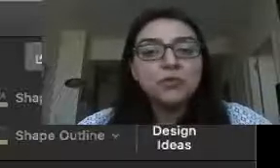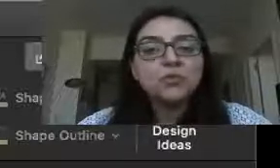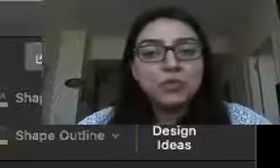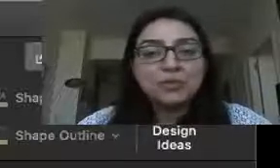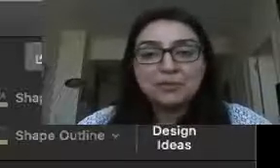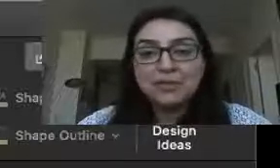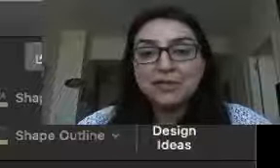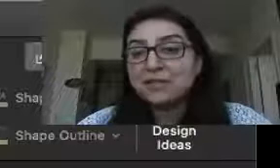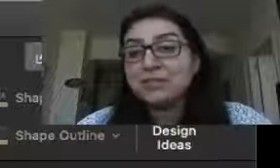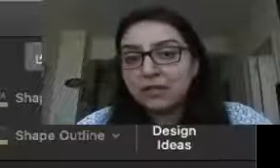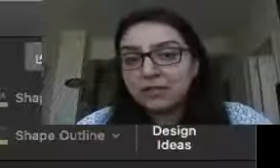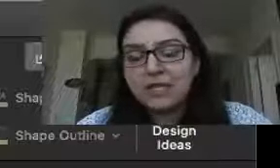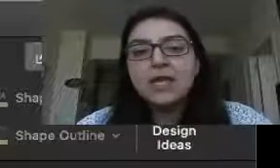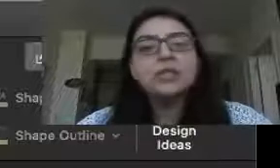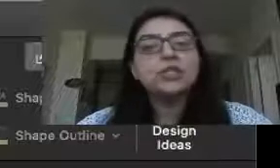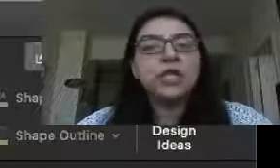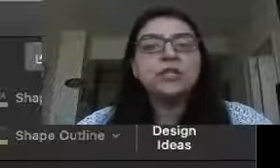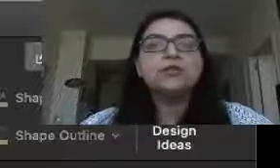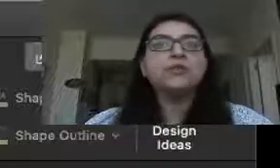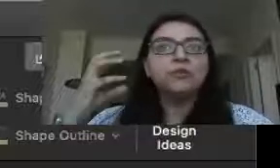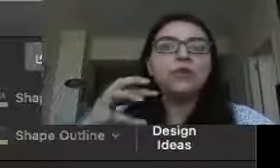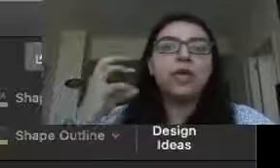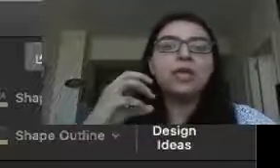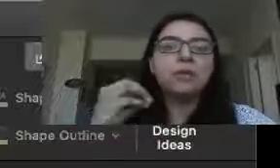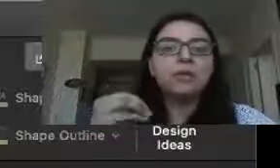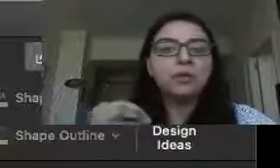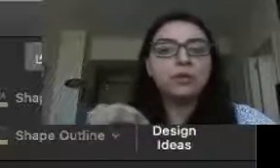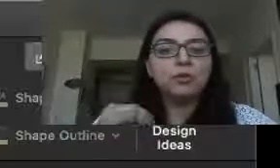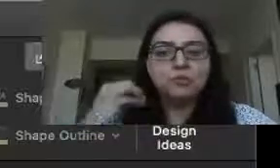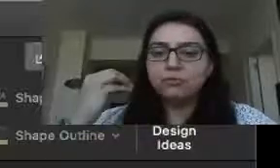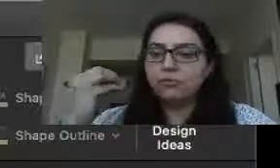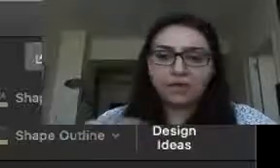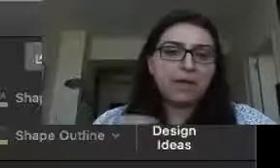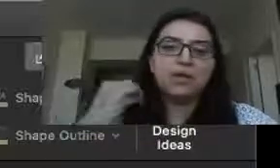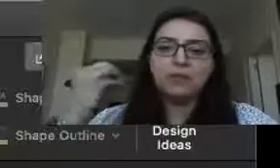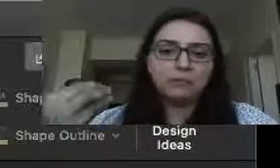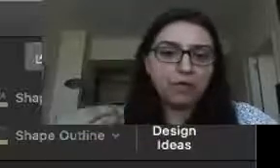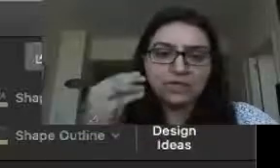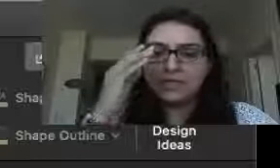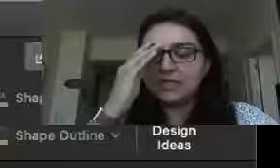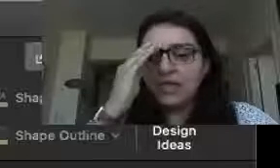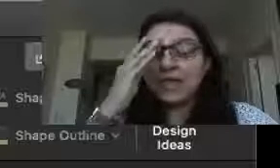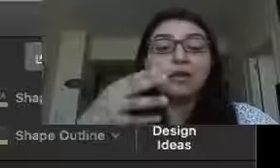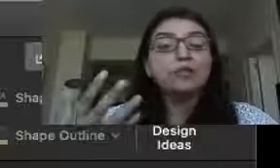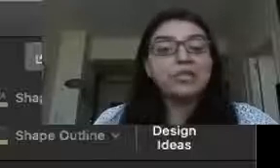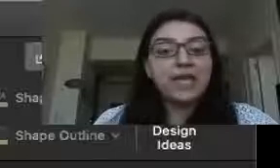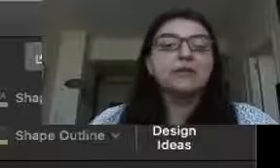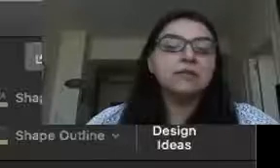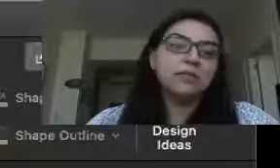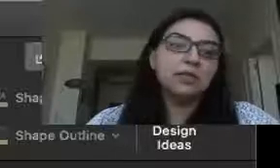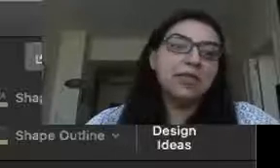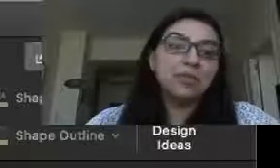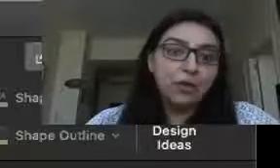by persons with disabilities themselves to change sort of the way people think about and process and